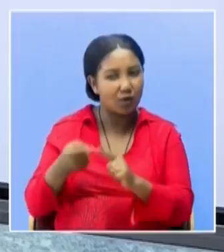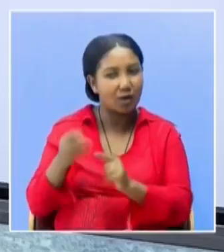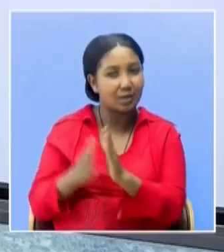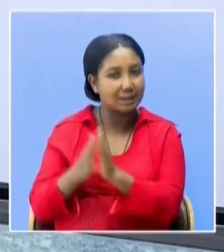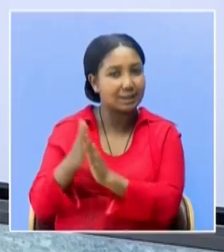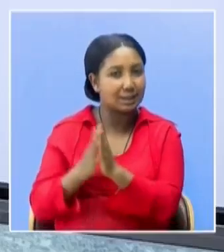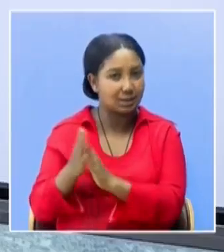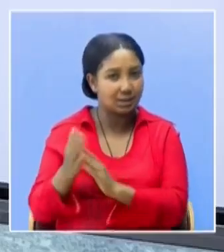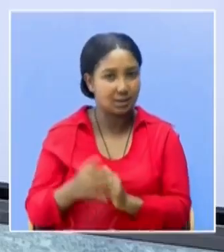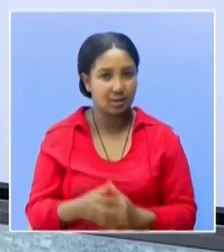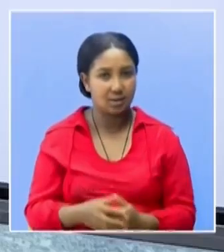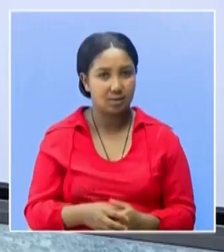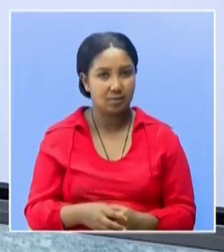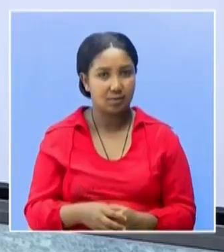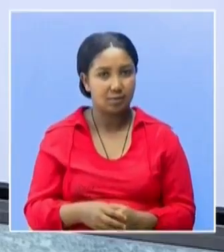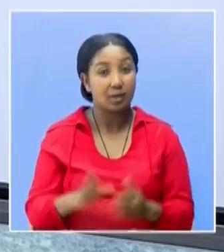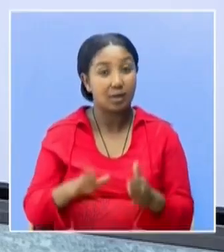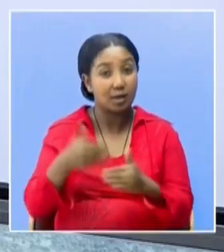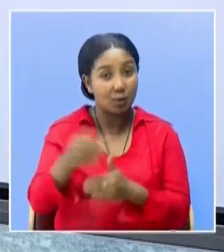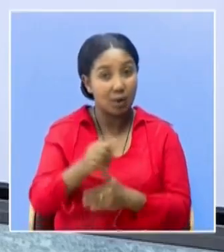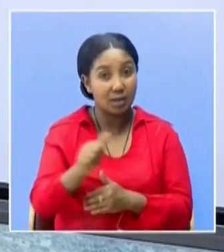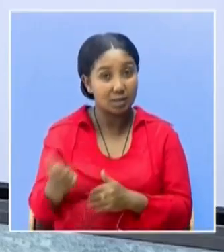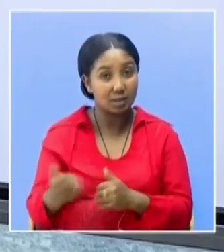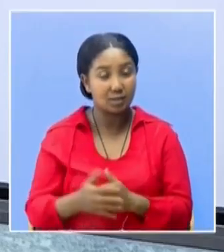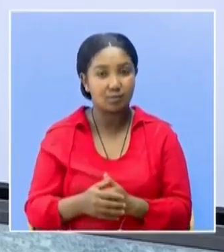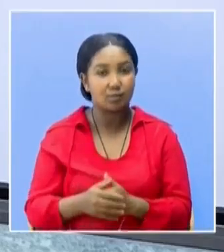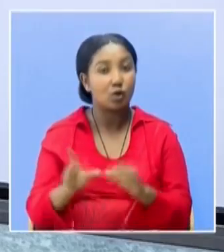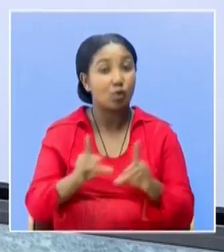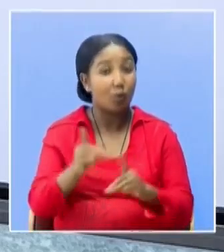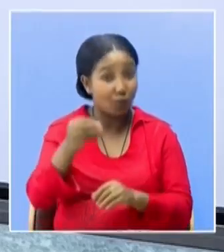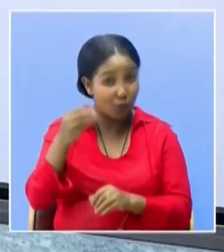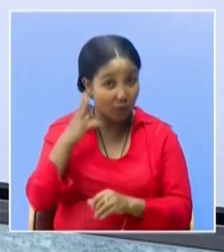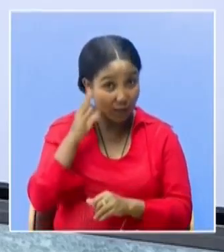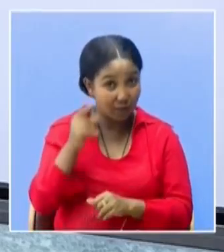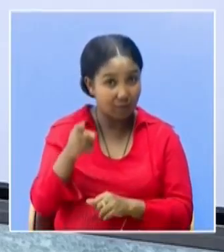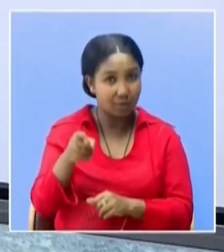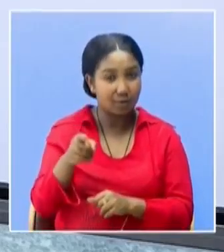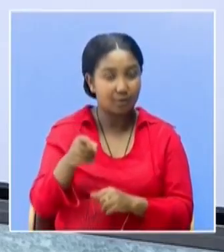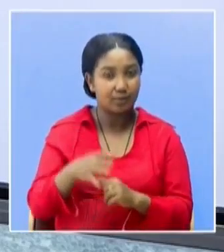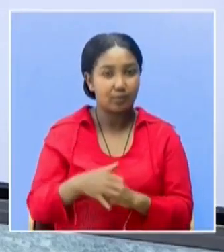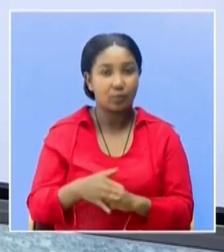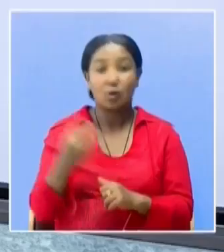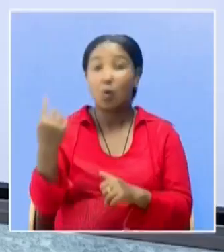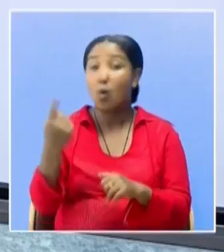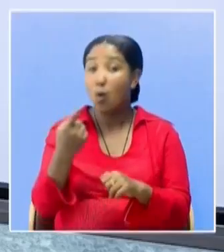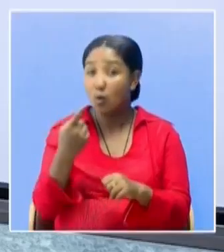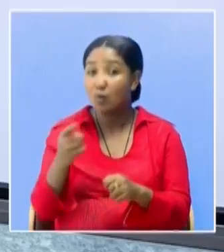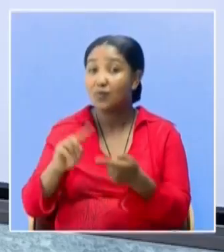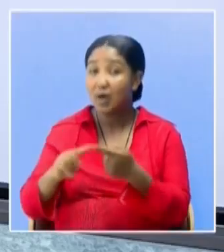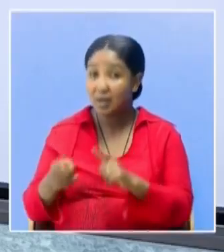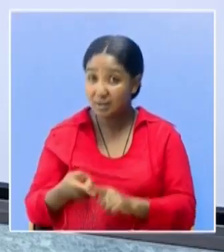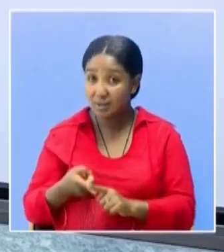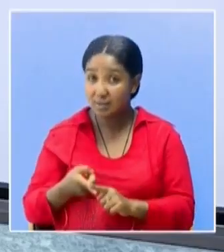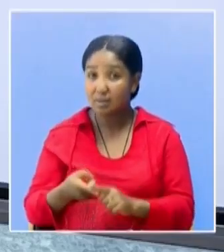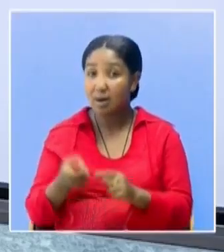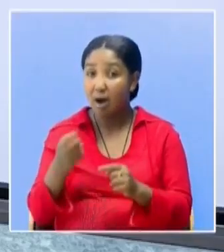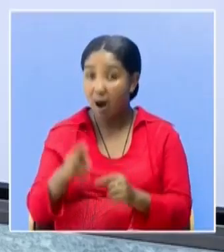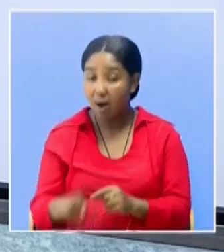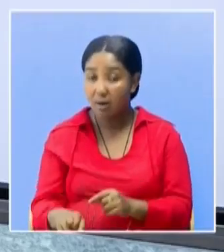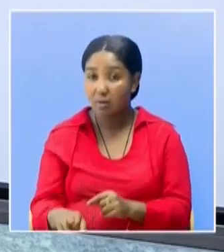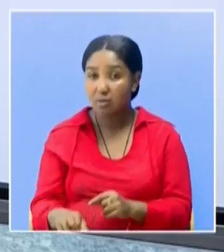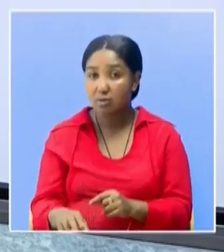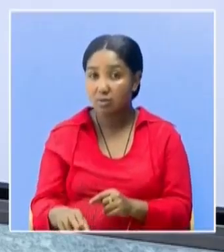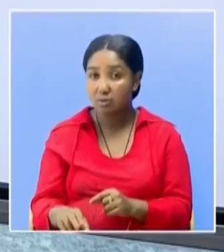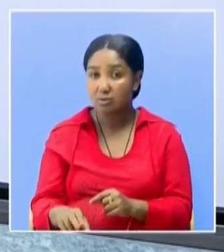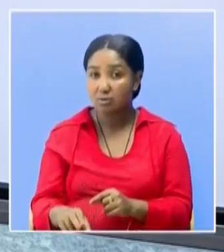friend's interest. And the other one that is, don't forget that, it's okay, all friends are,